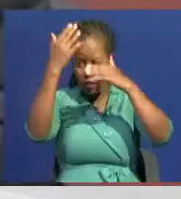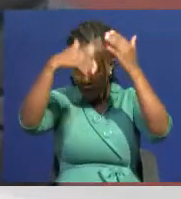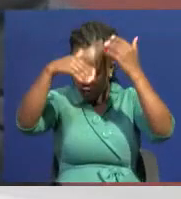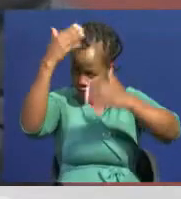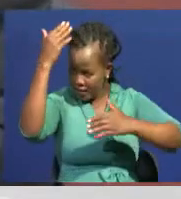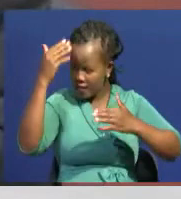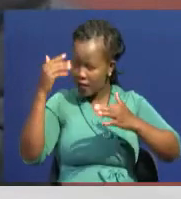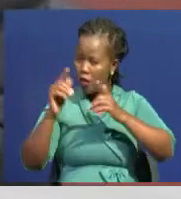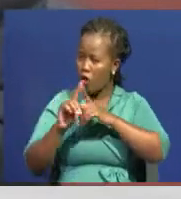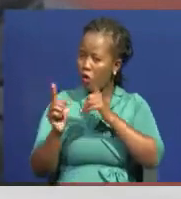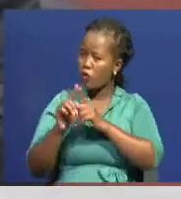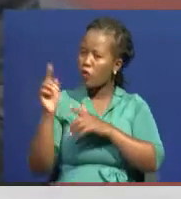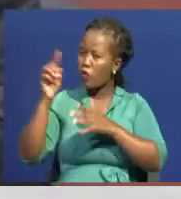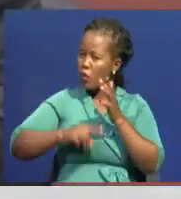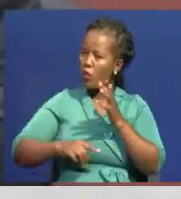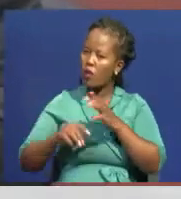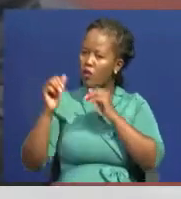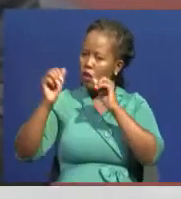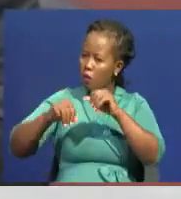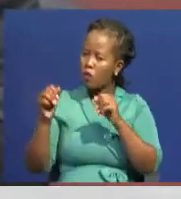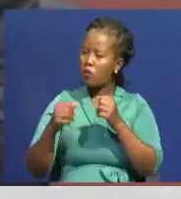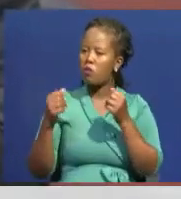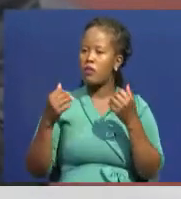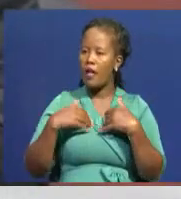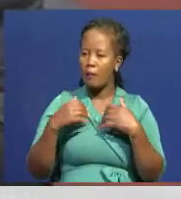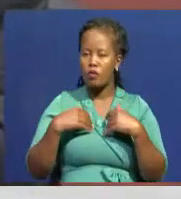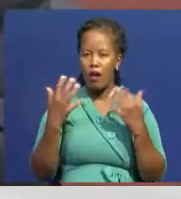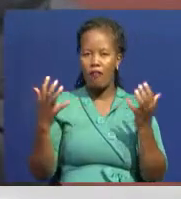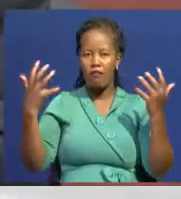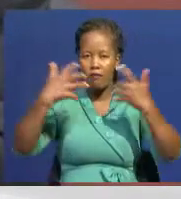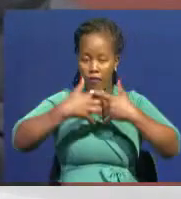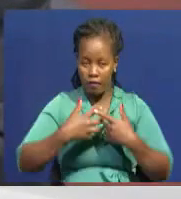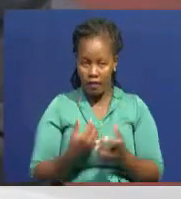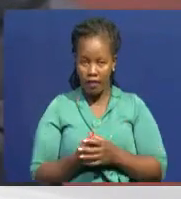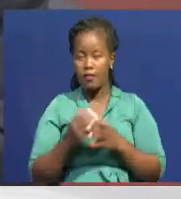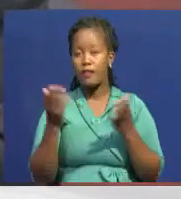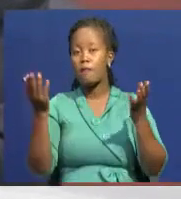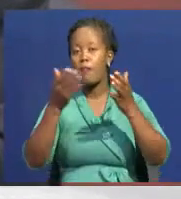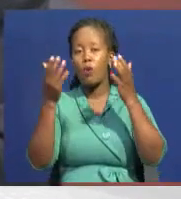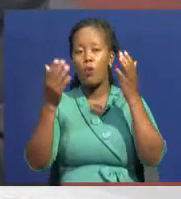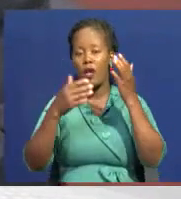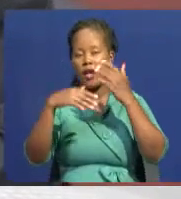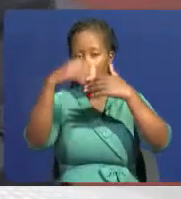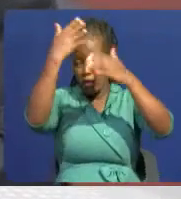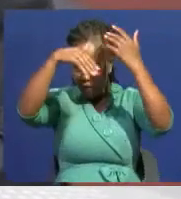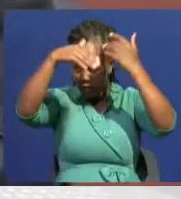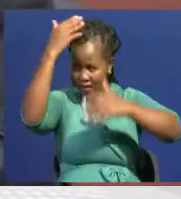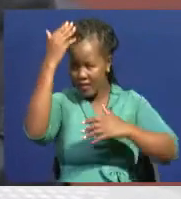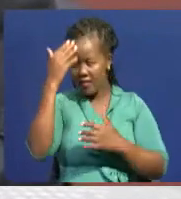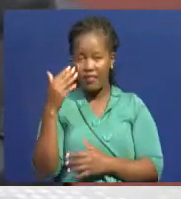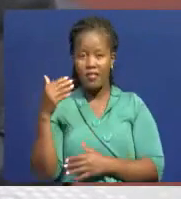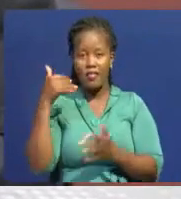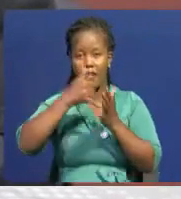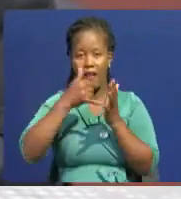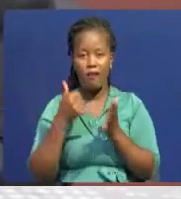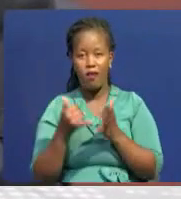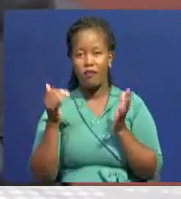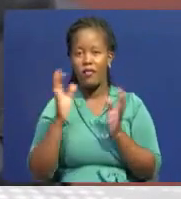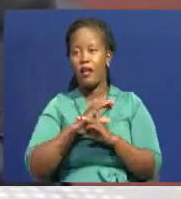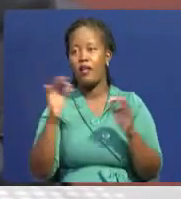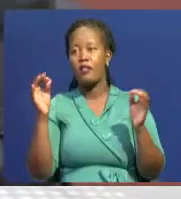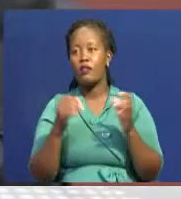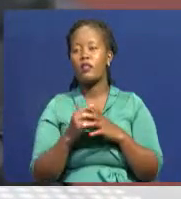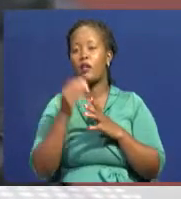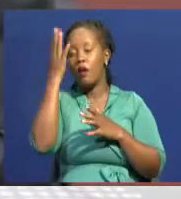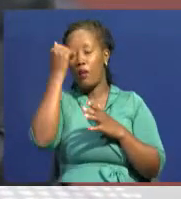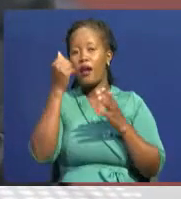now come in to fill those gaps in a capacity where university in its own stature doesn't fit. You know, because a